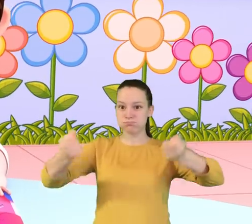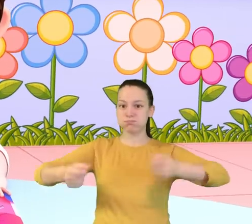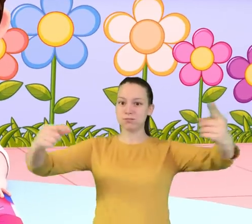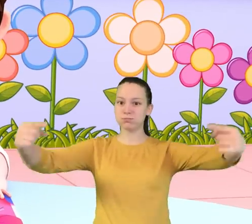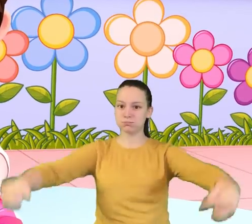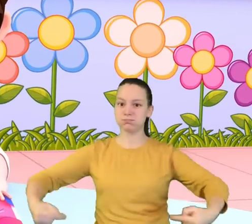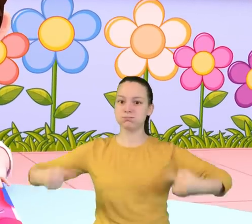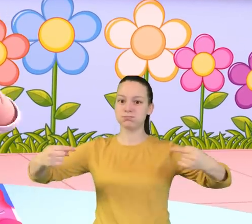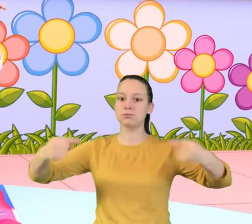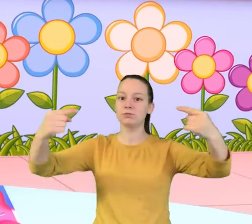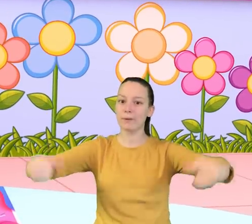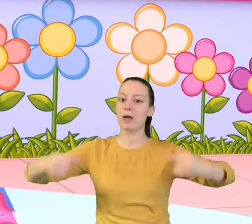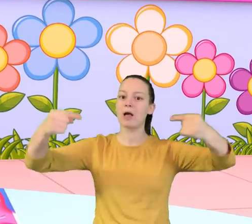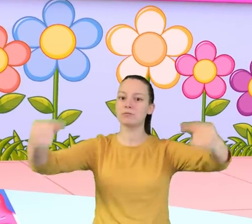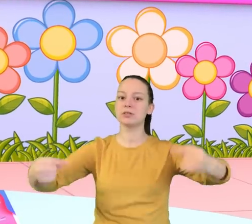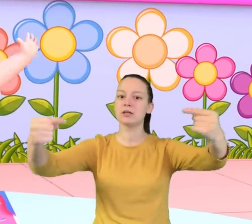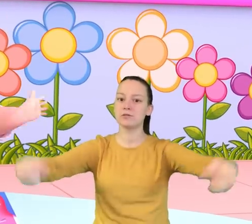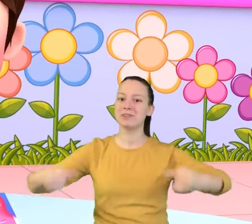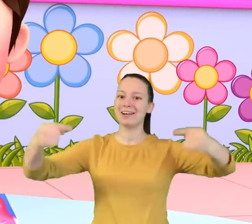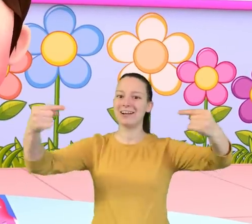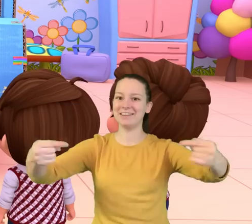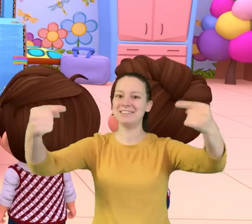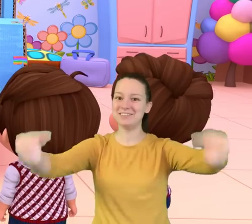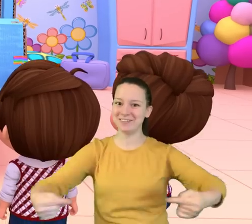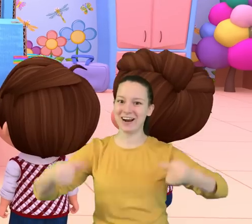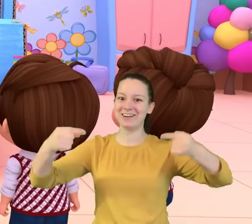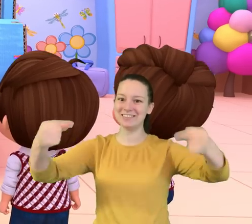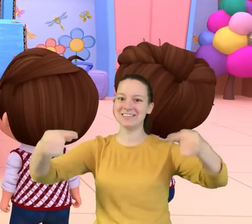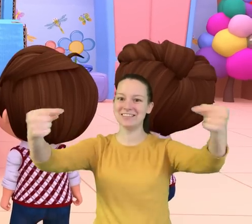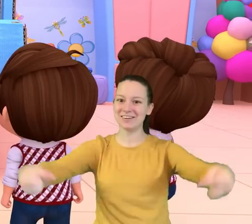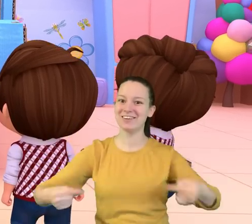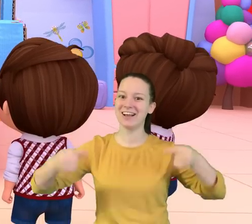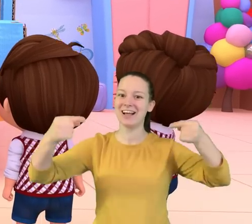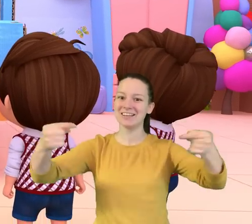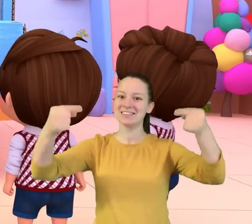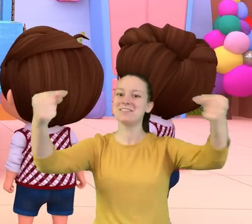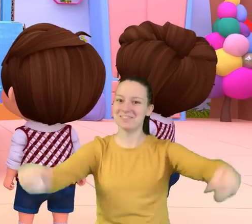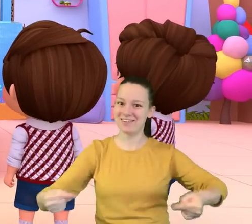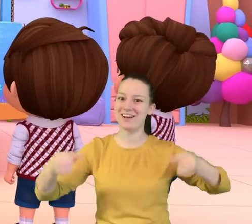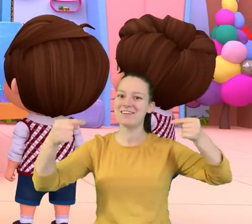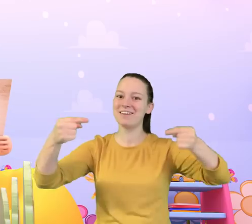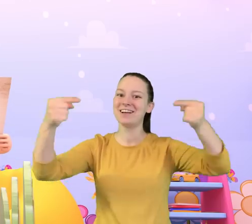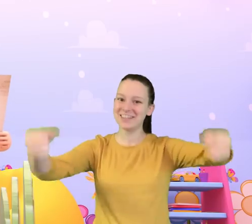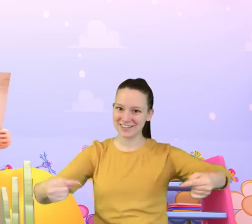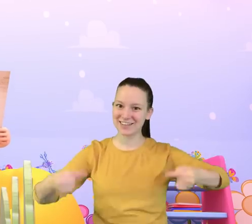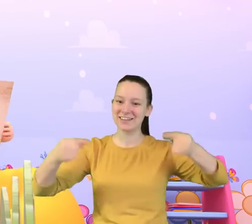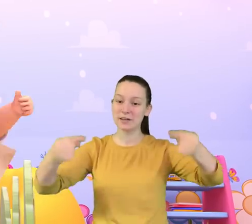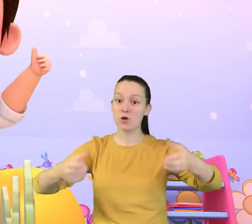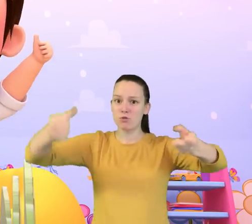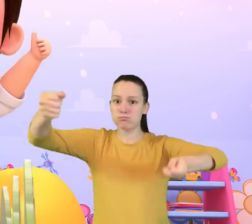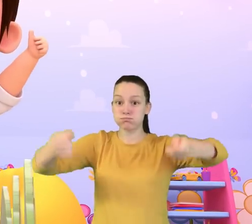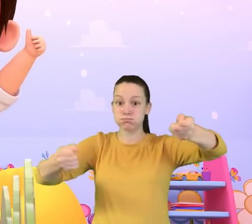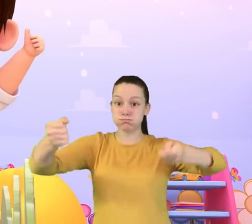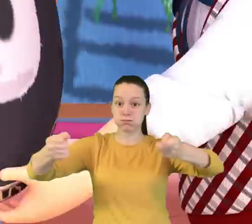the wheels on the bus go round and round round and round round